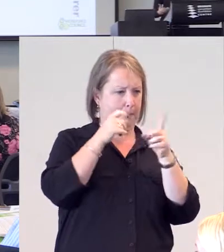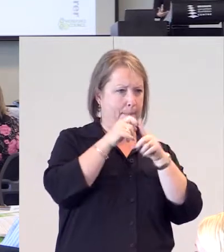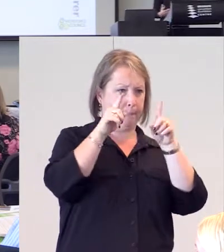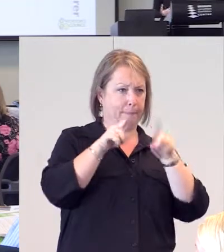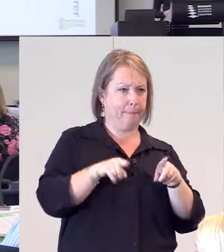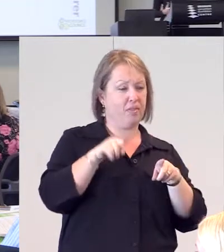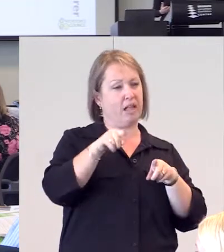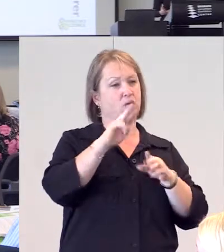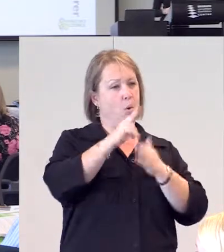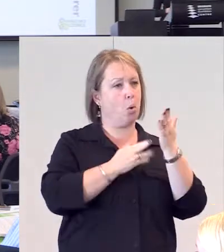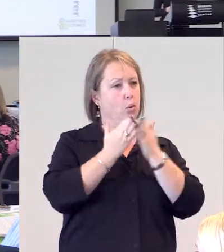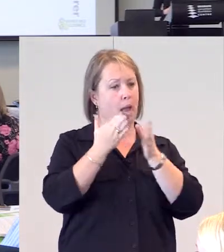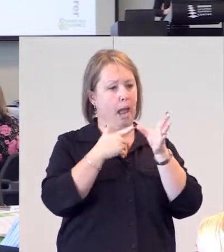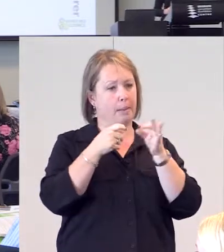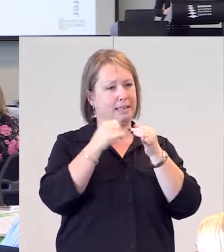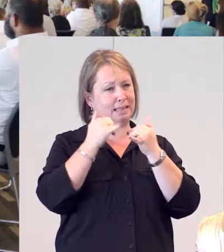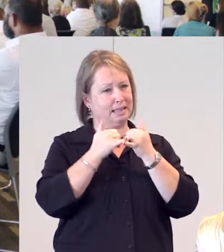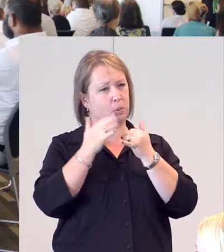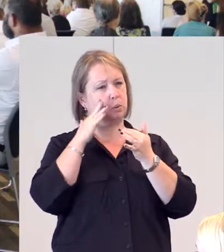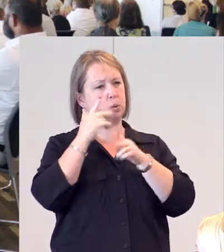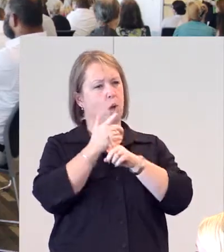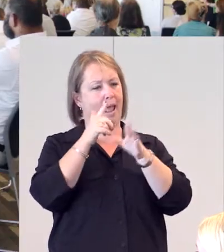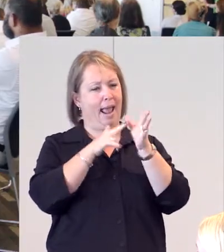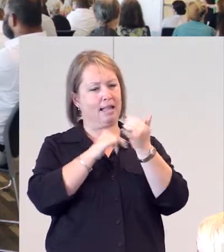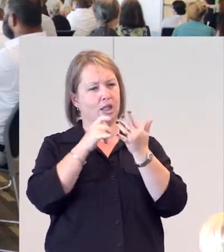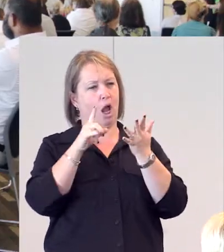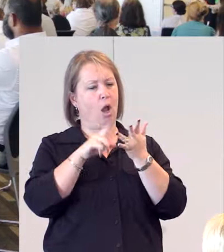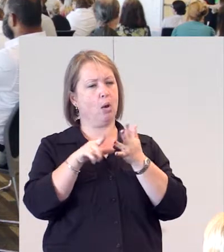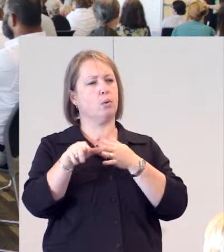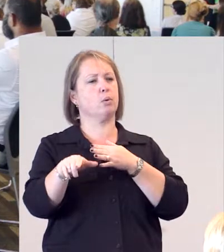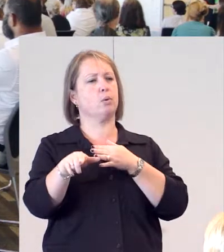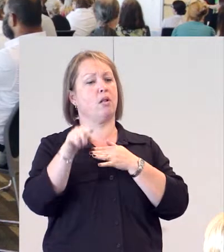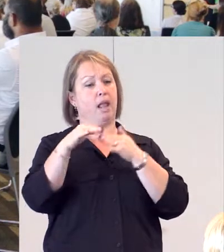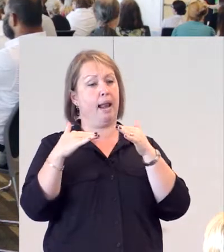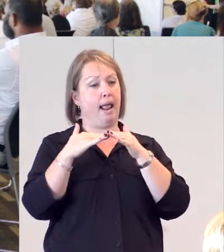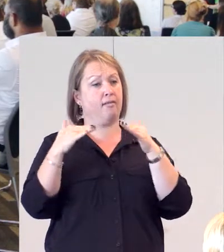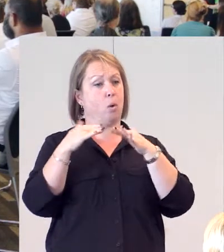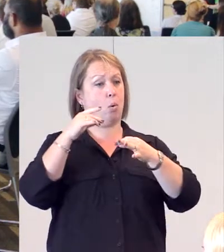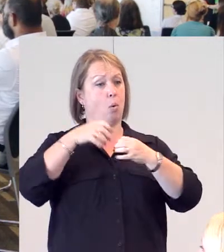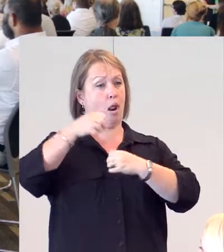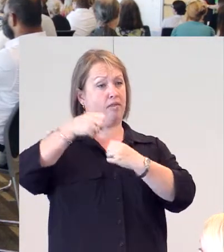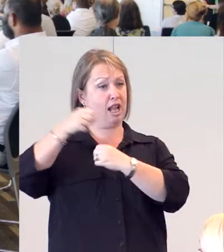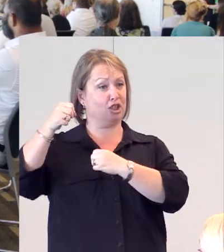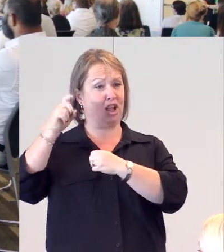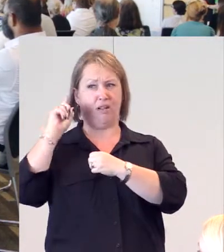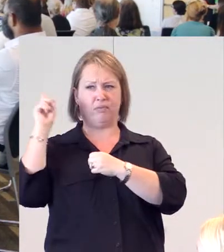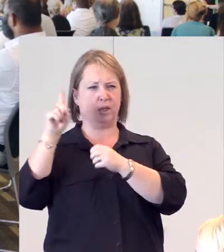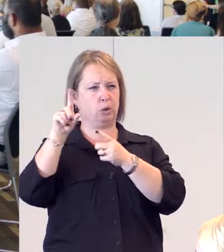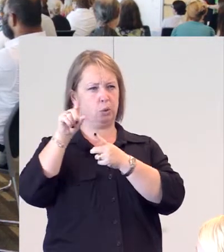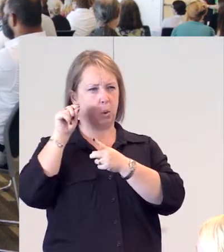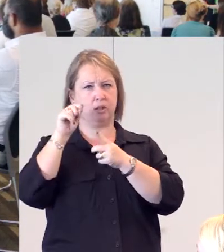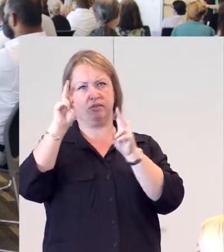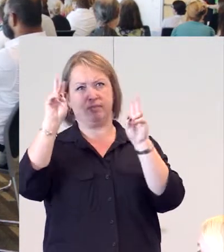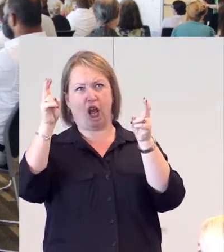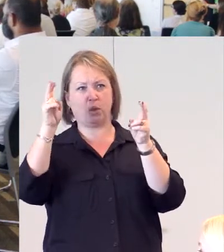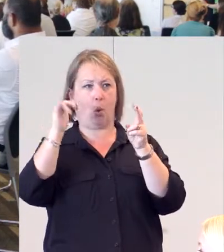through ABS, this is where we talk about ANSCO. For those level qualifications, these are the choices of titles or occupations